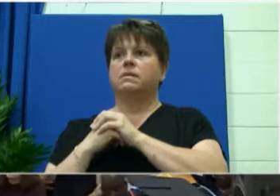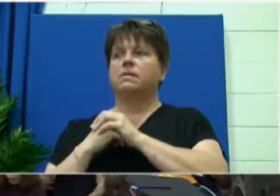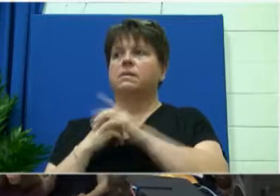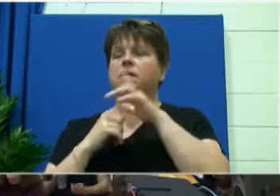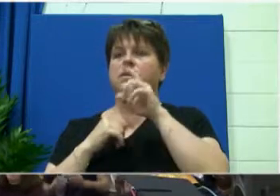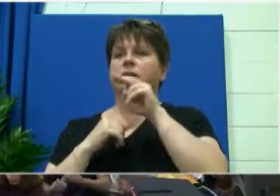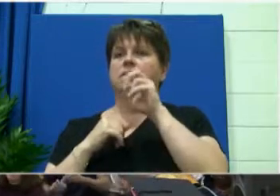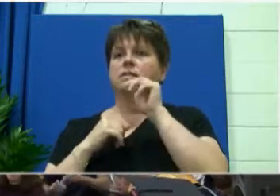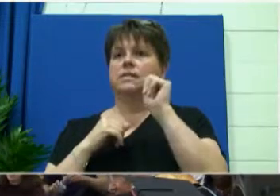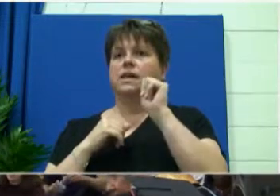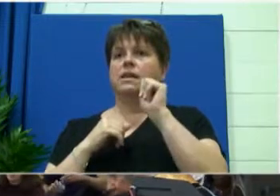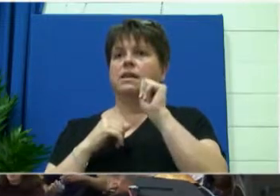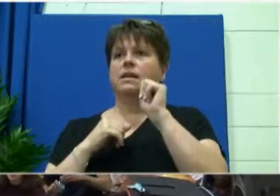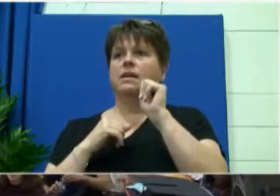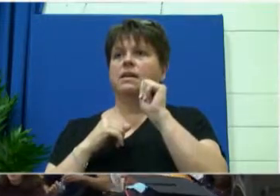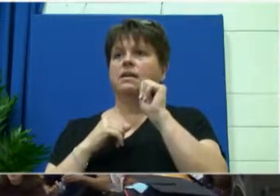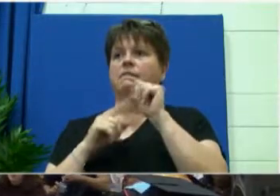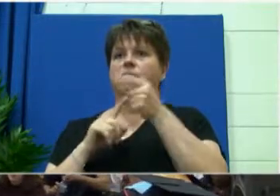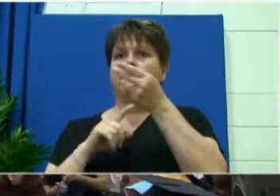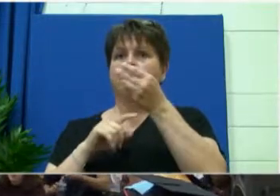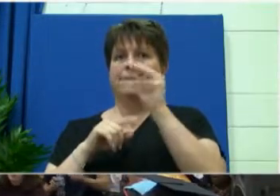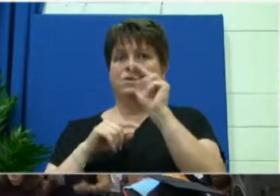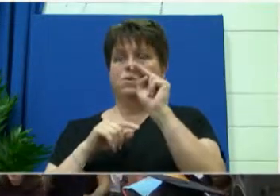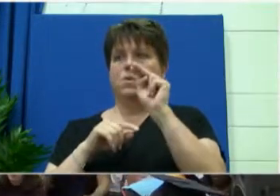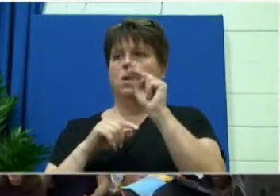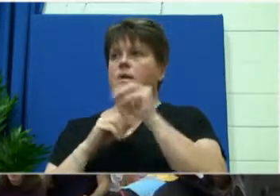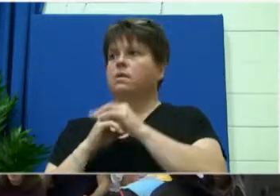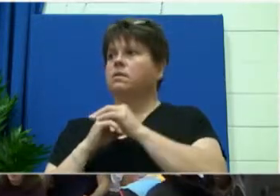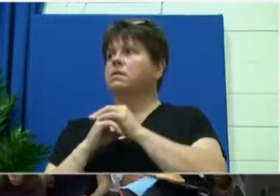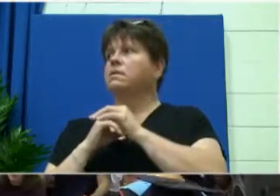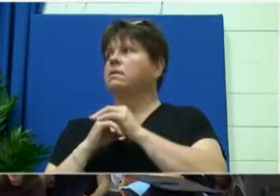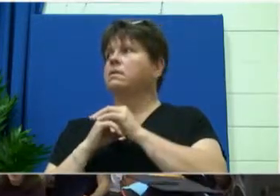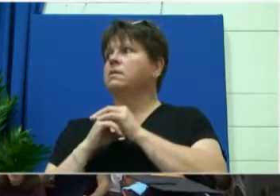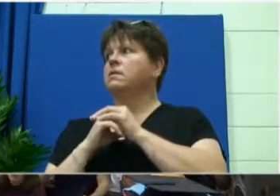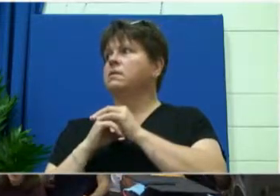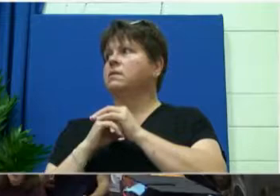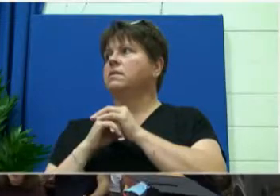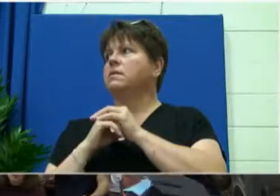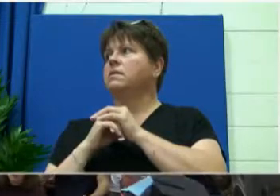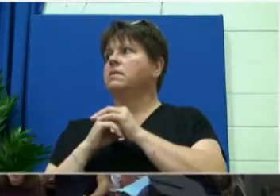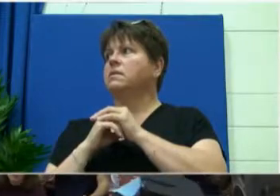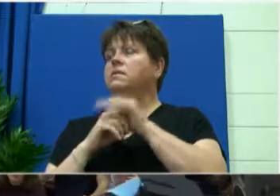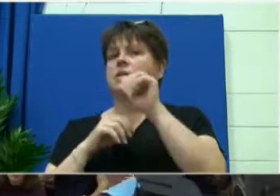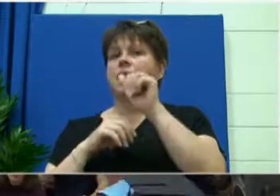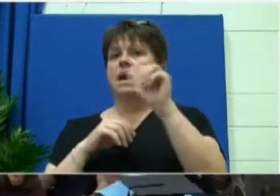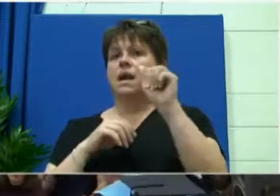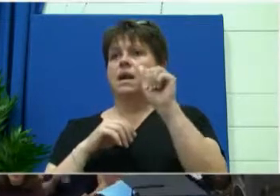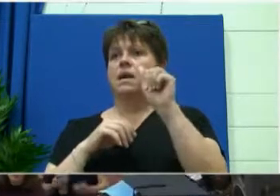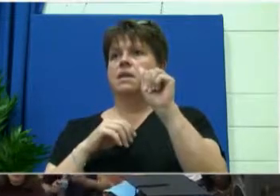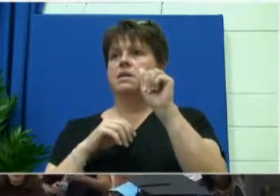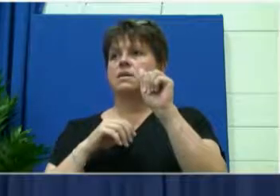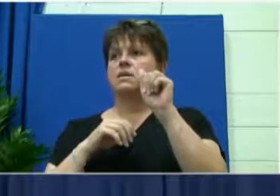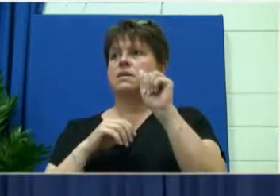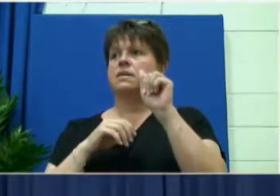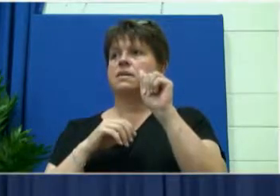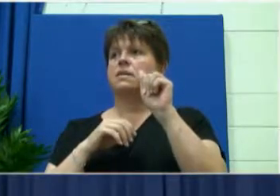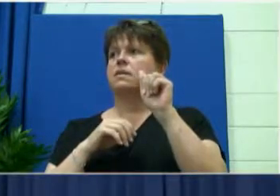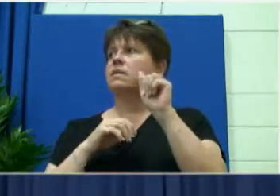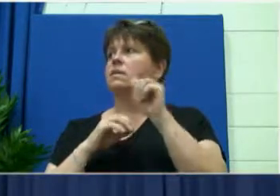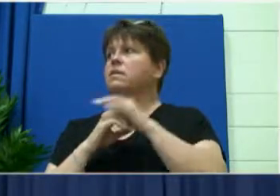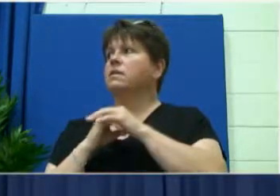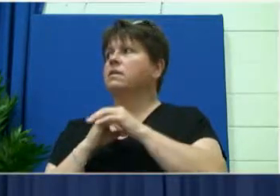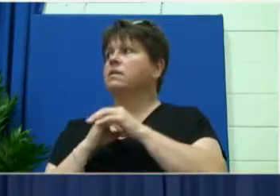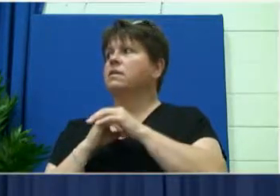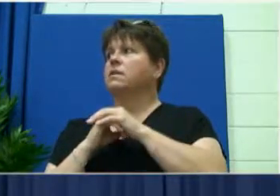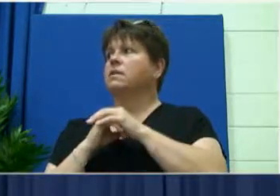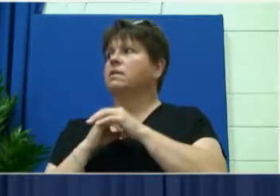Jana Schammel of Austin, Minnesota is graduating with an Associate in Arts degree. She is a 2013 graduate